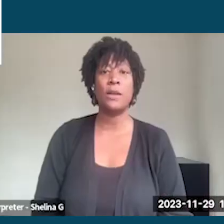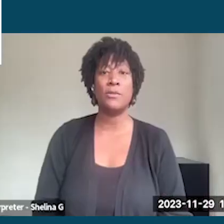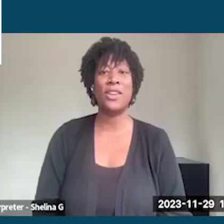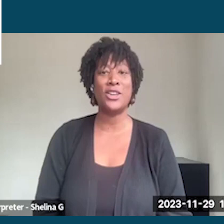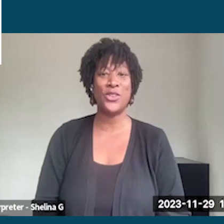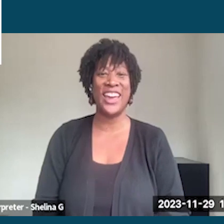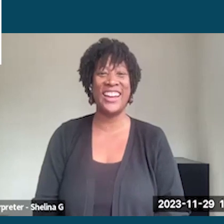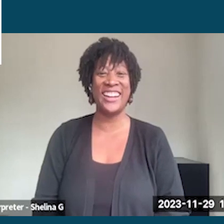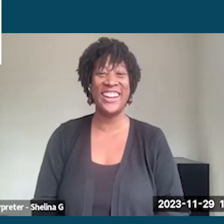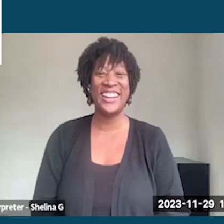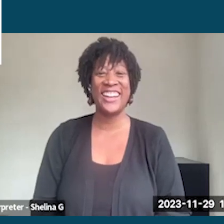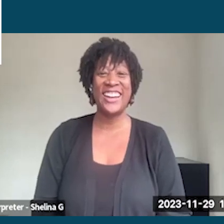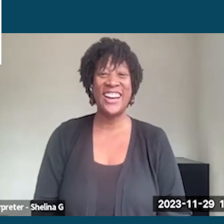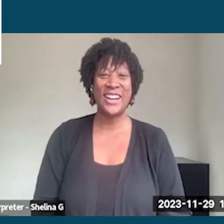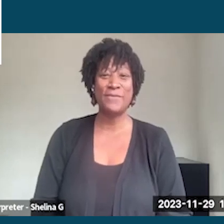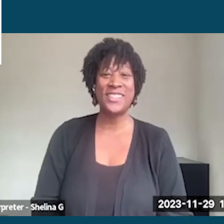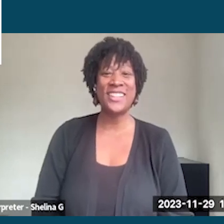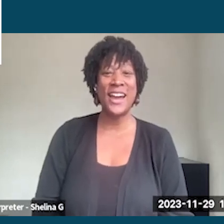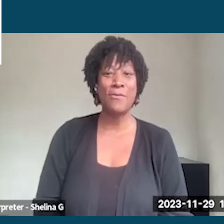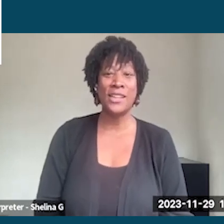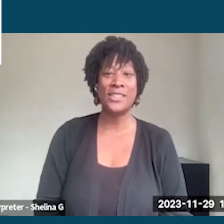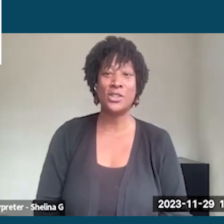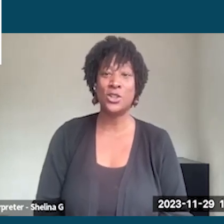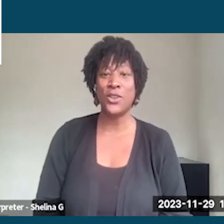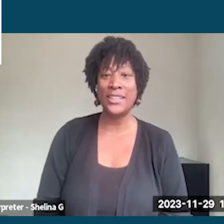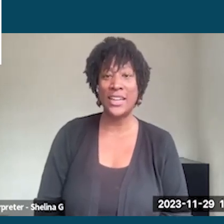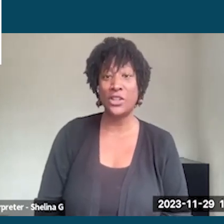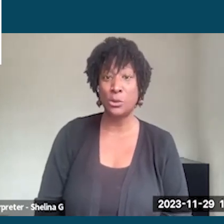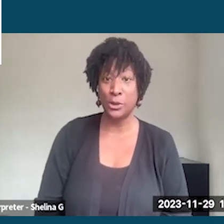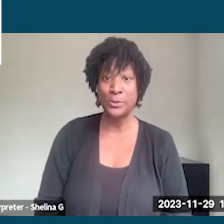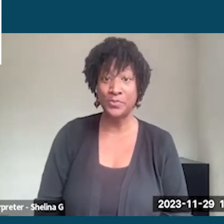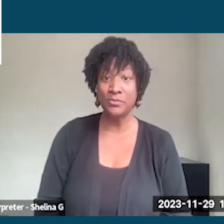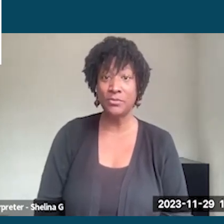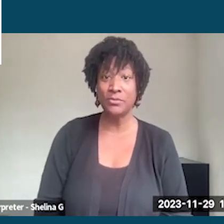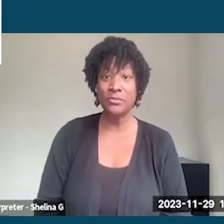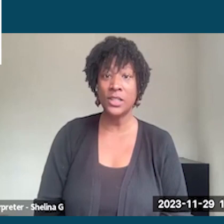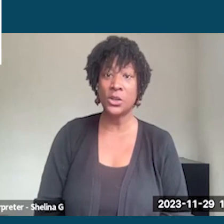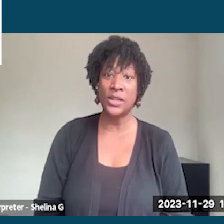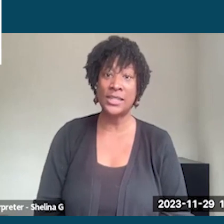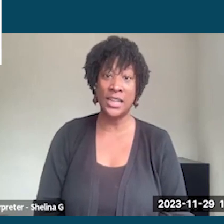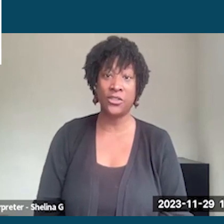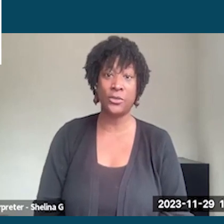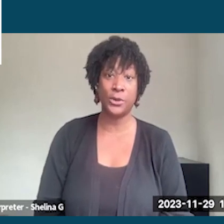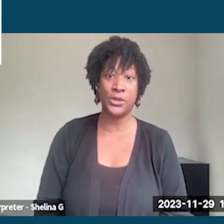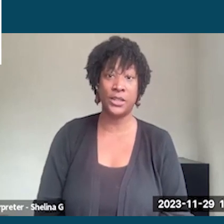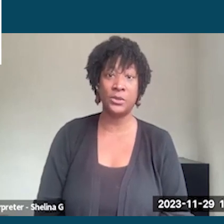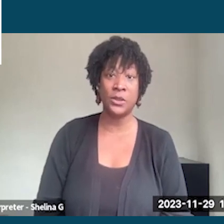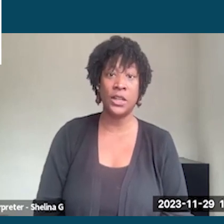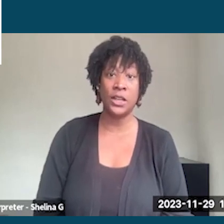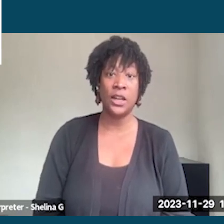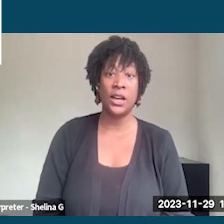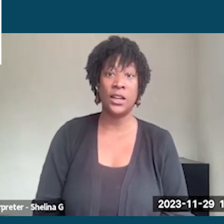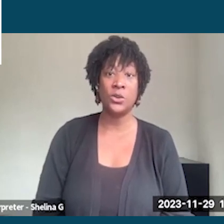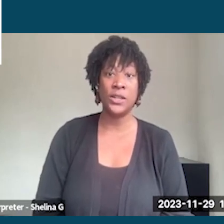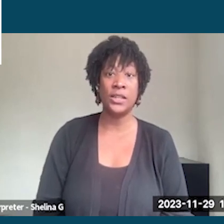Sure, no problem. Thank you for that. CDI means a certified deaf interpreter. So it's a deaf